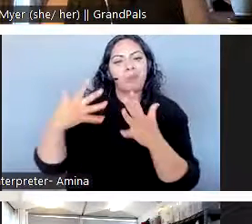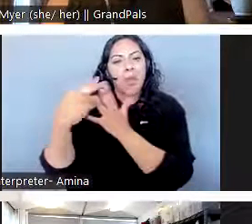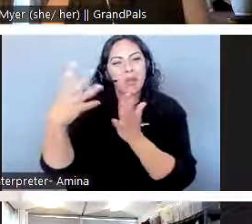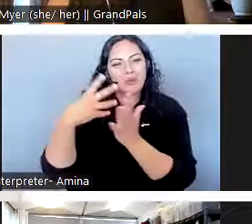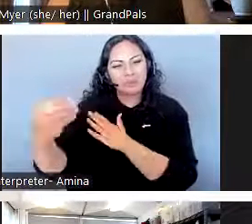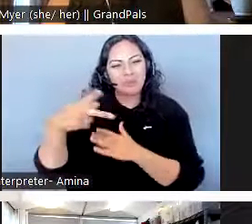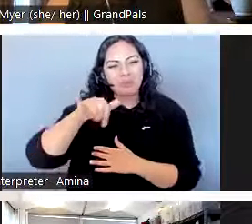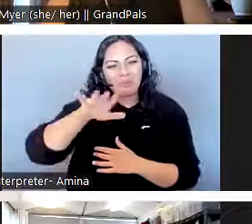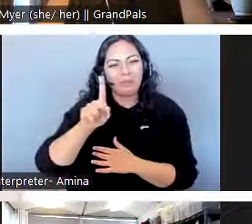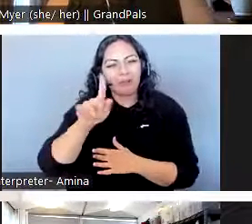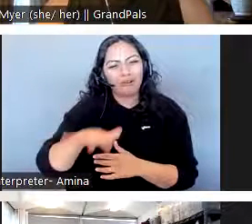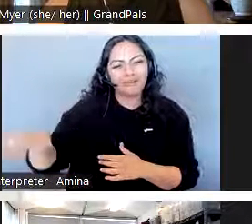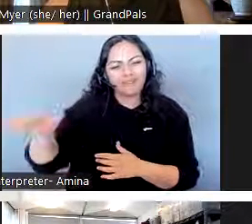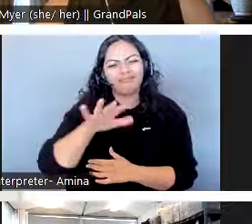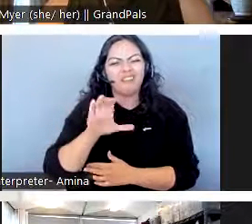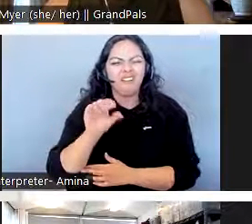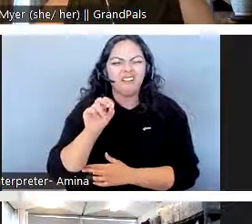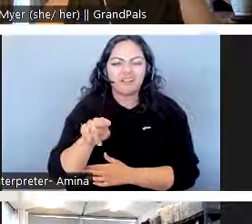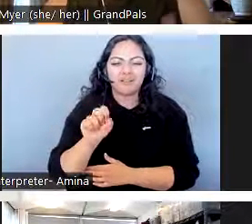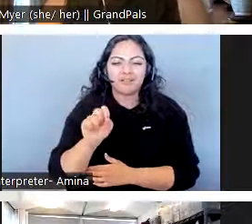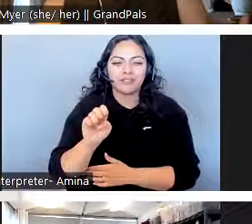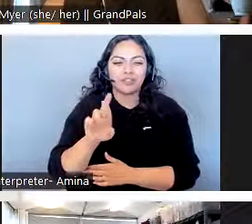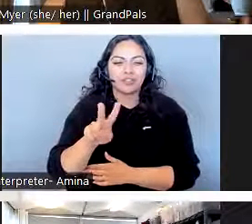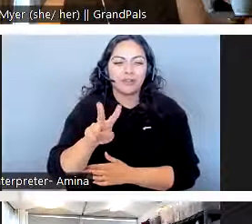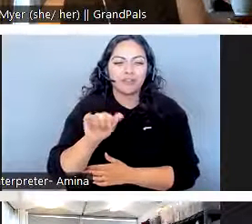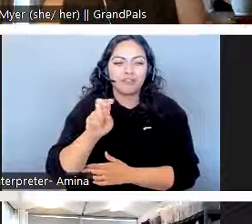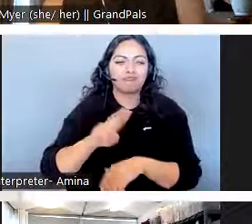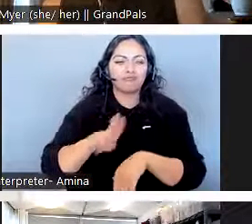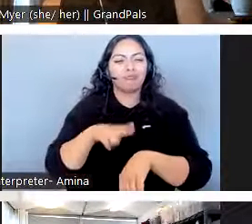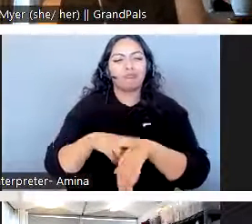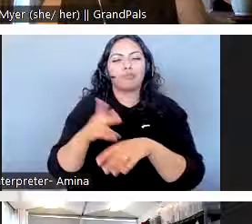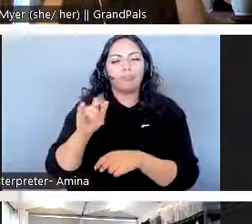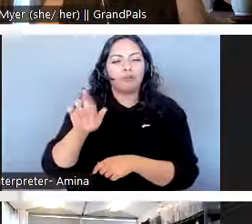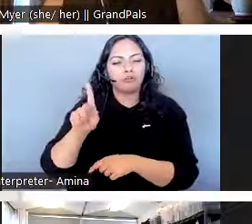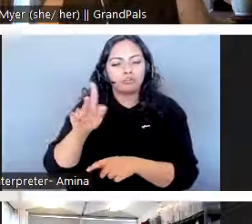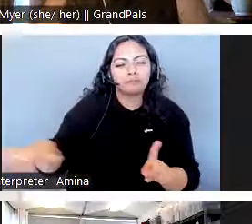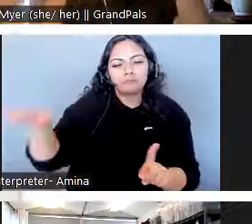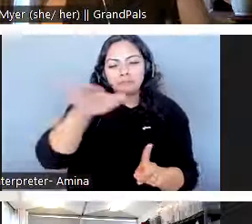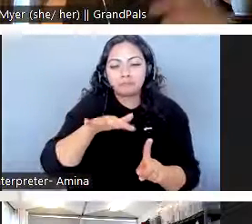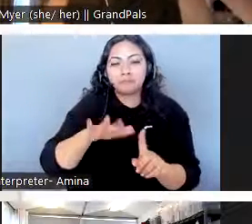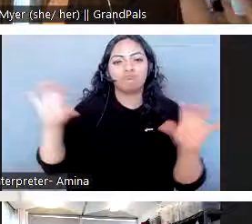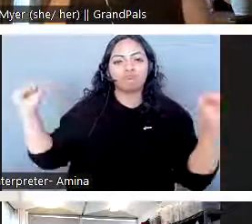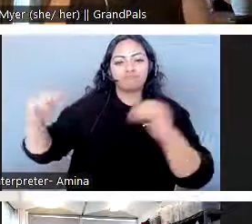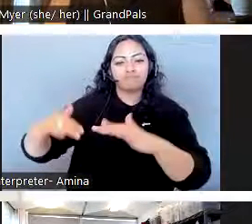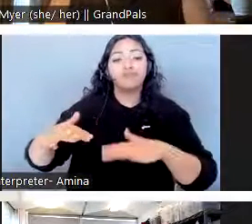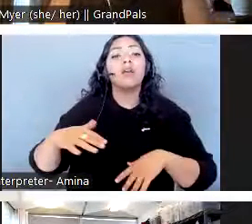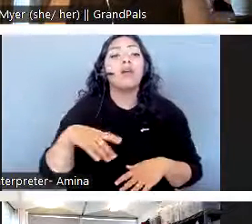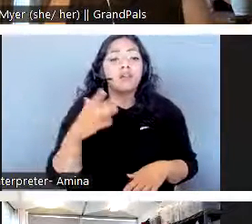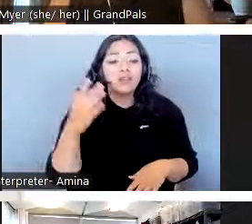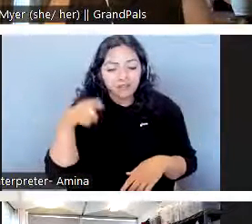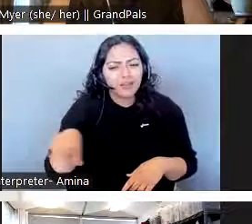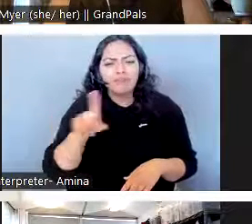the conservation park, because they wanted to, they really loved what was happening between the GrandPals and the students,